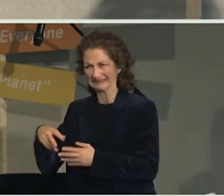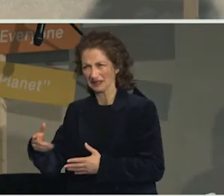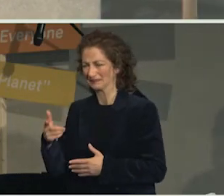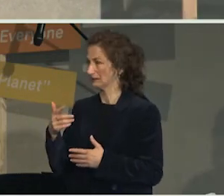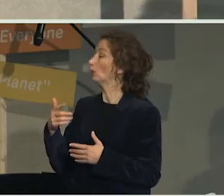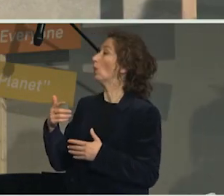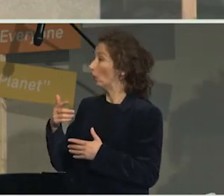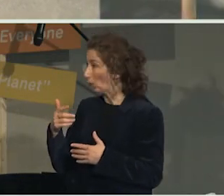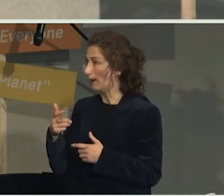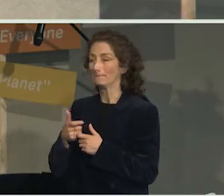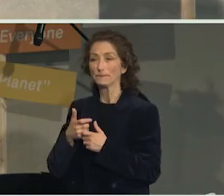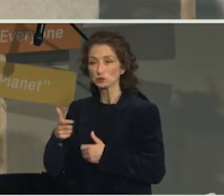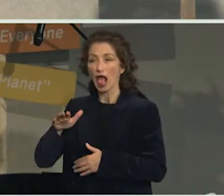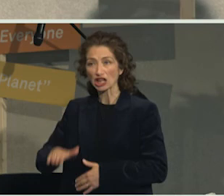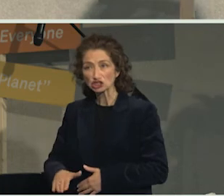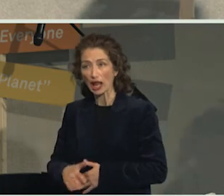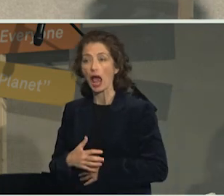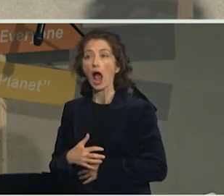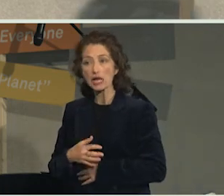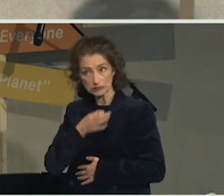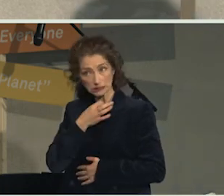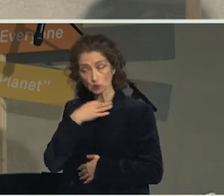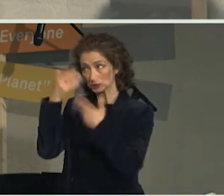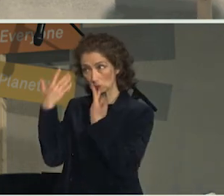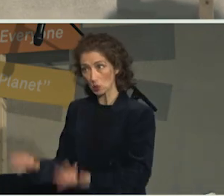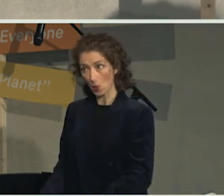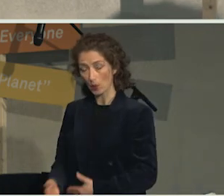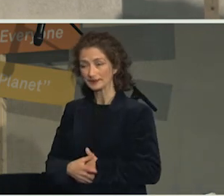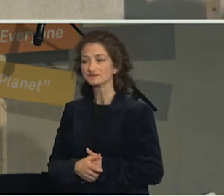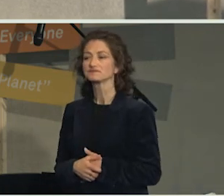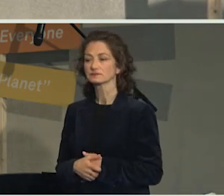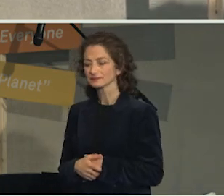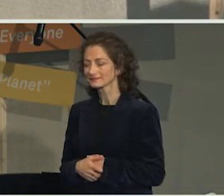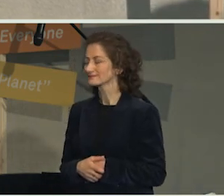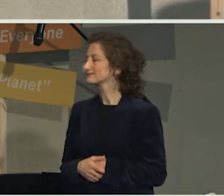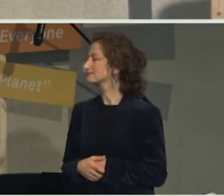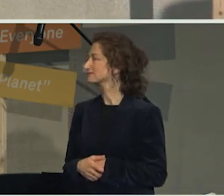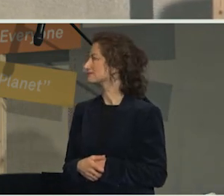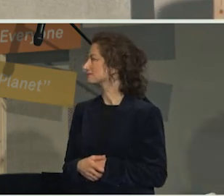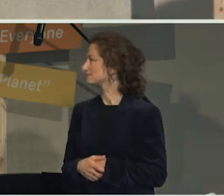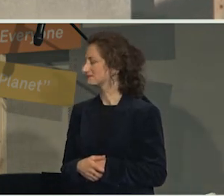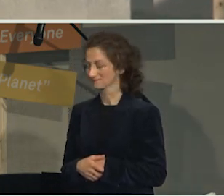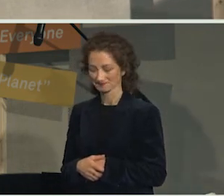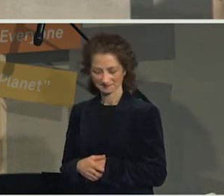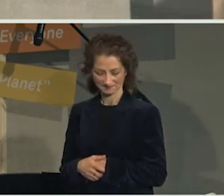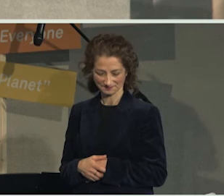bus stop. And I was like, oh, okay. And then I've been at bus stops ever since. Haven't gone back.